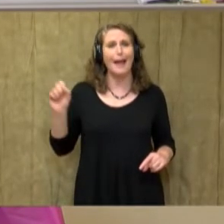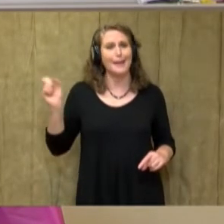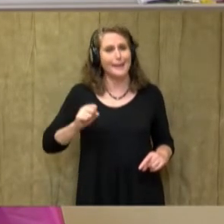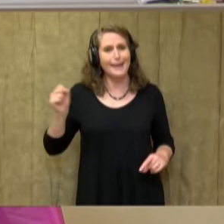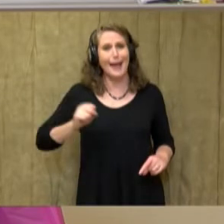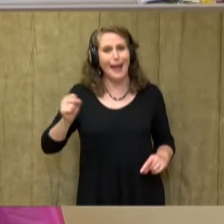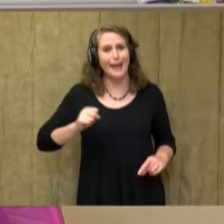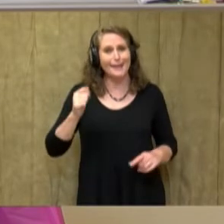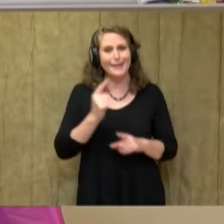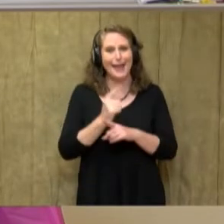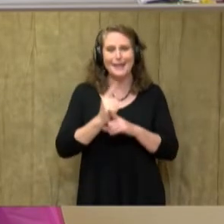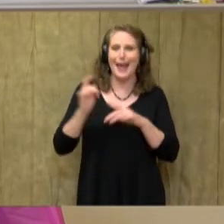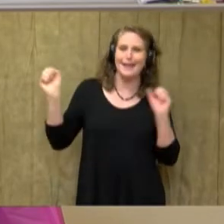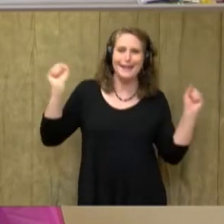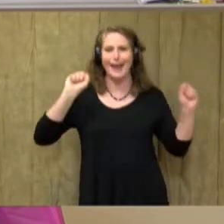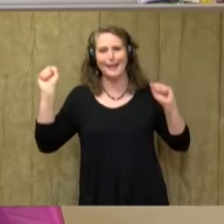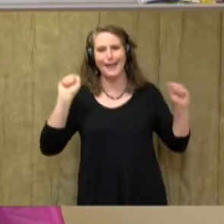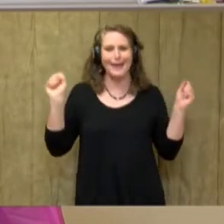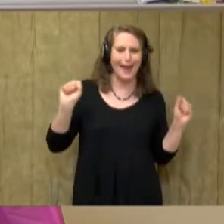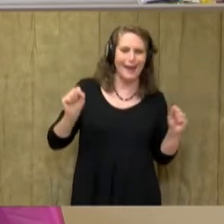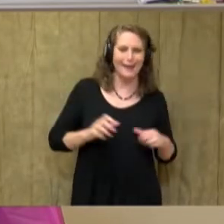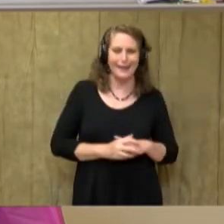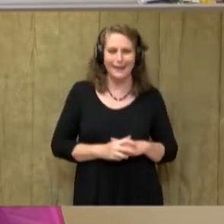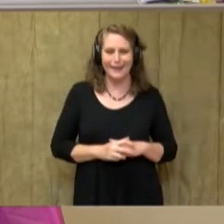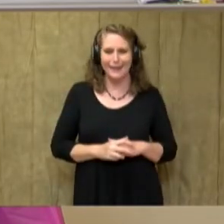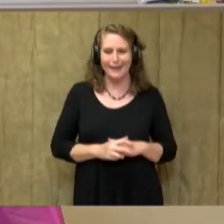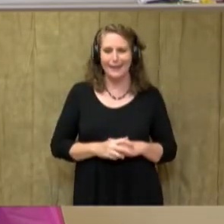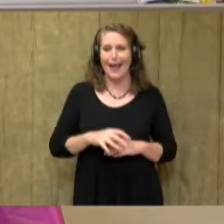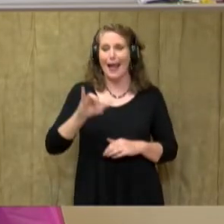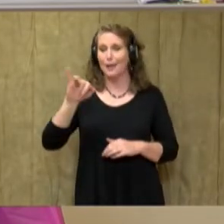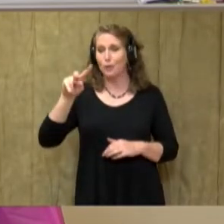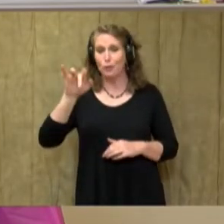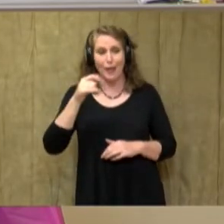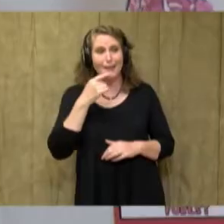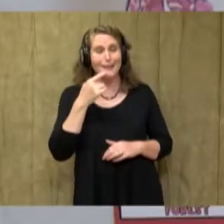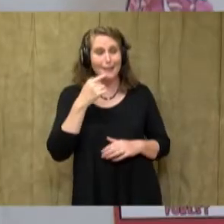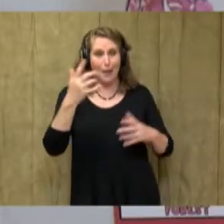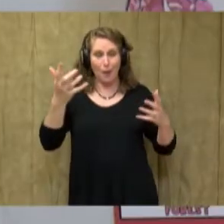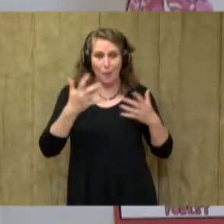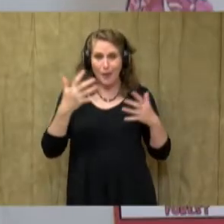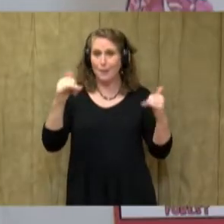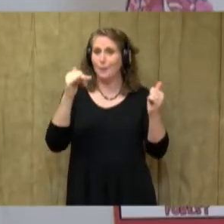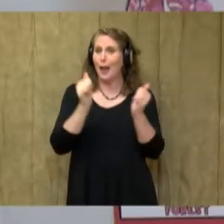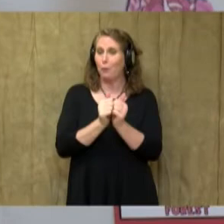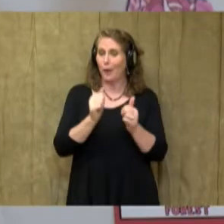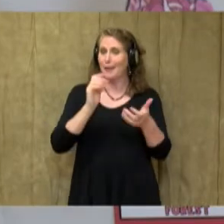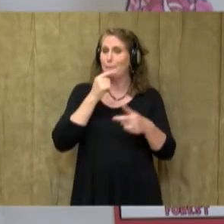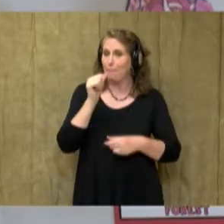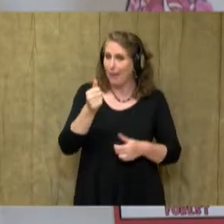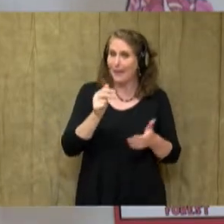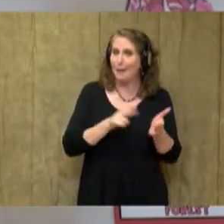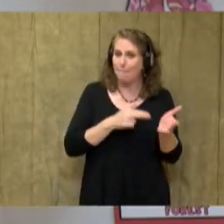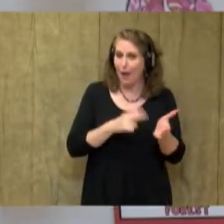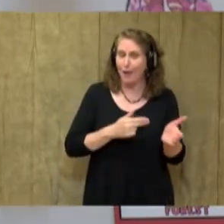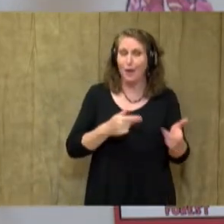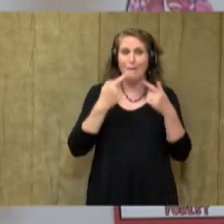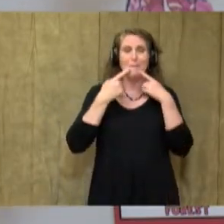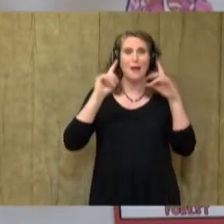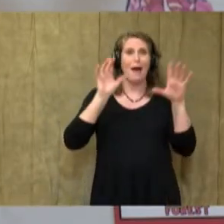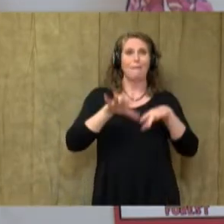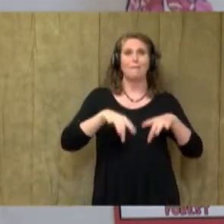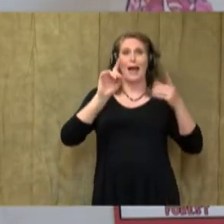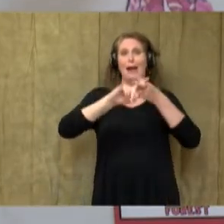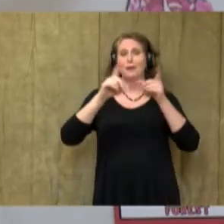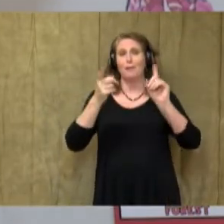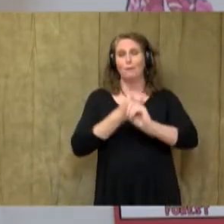Yes, that's right. Yay, yay, yay. Jelly says that she wants to play with him. Peanut Butter found a